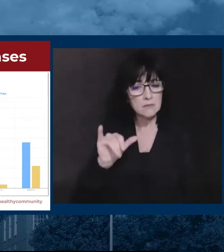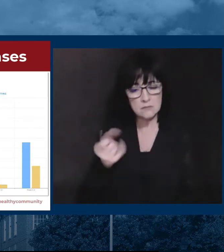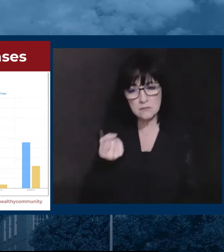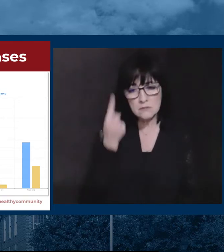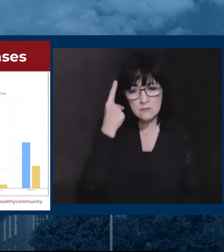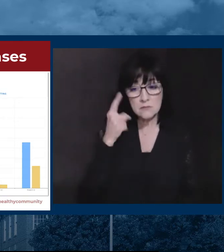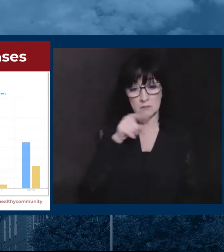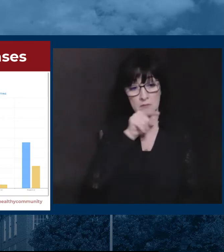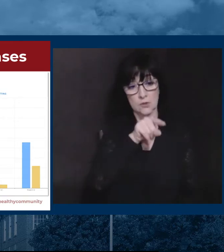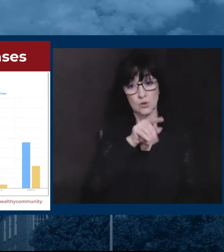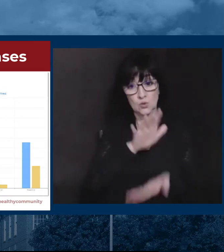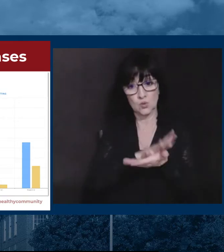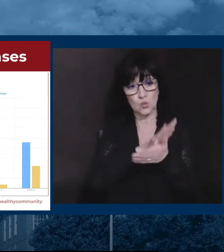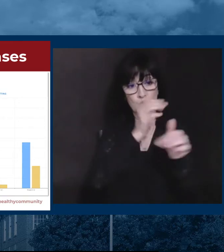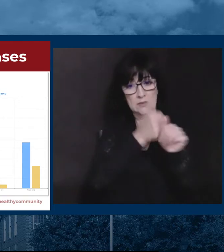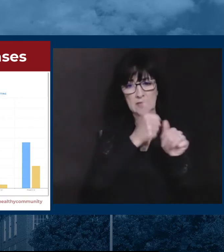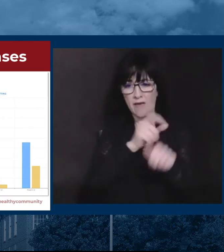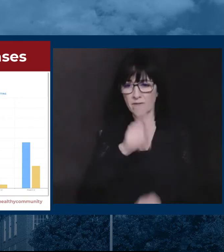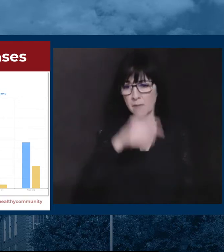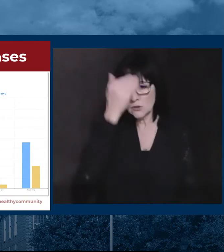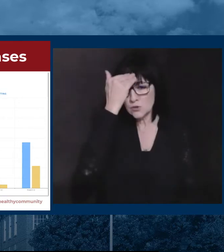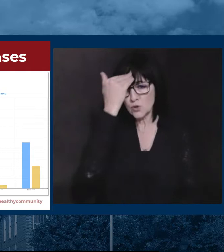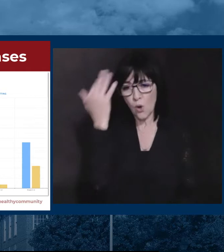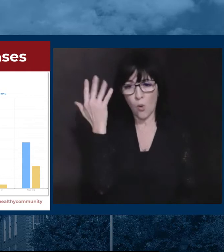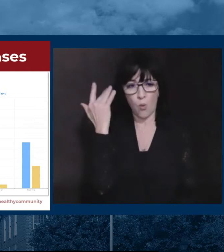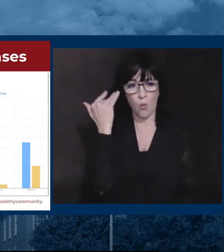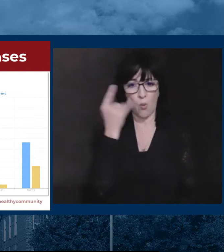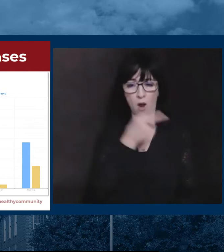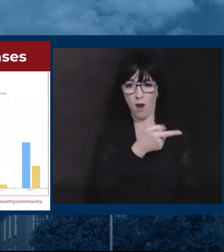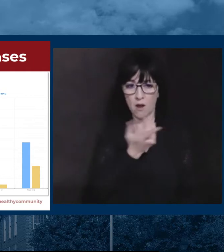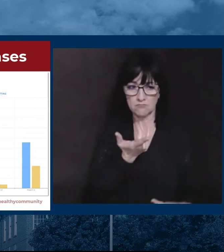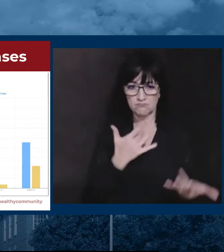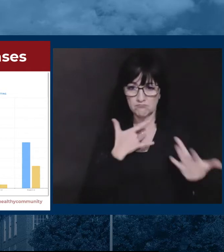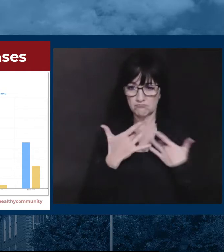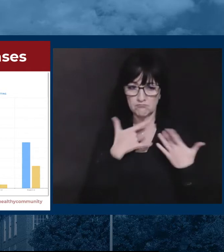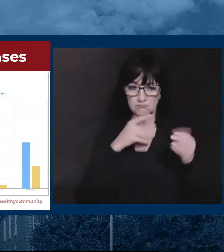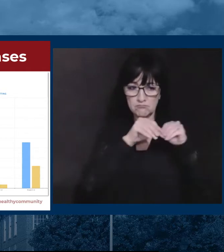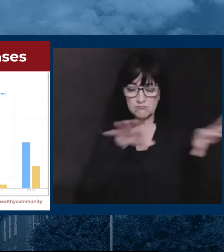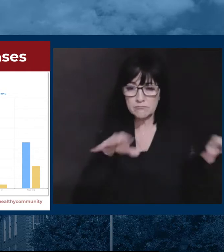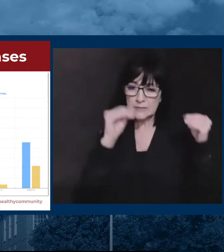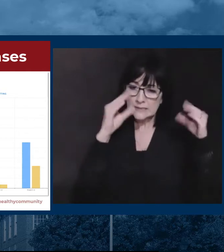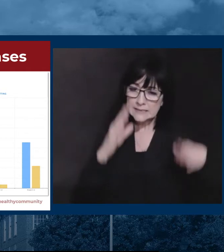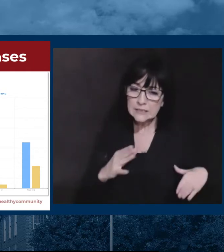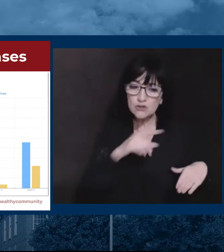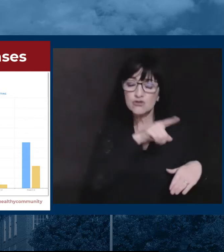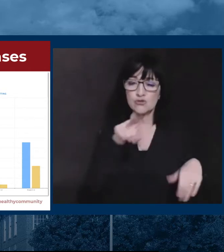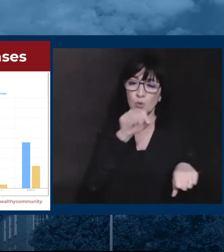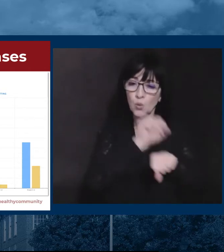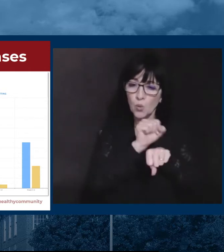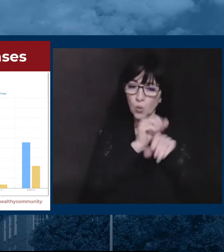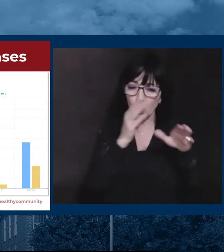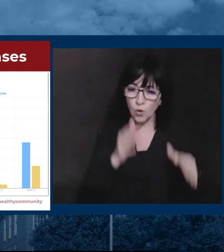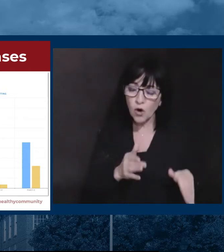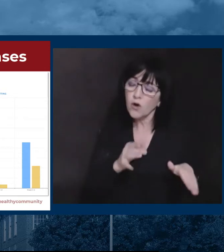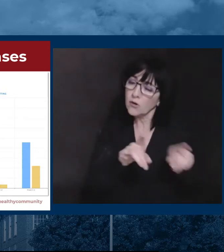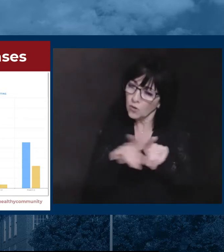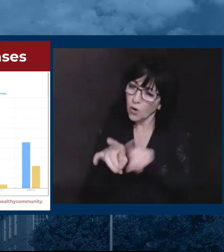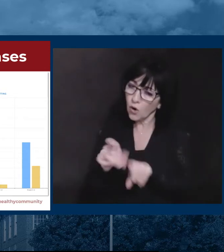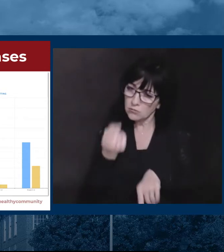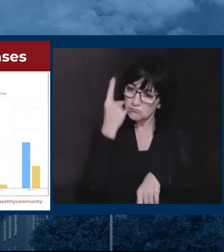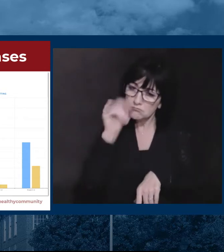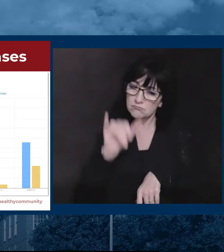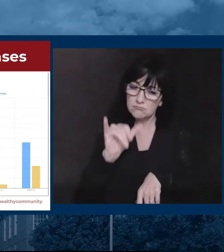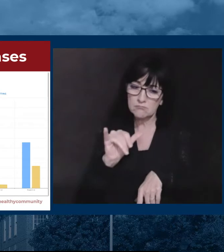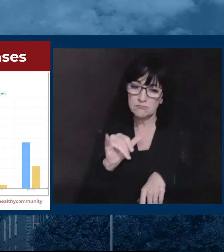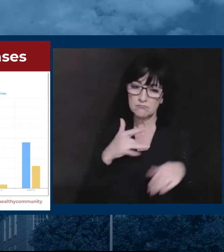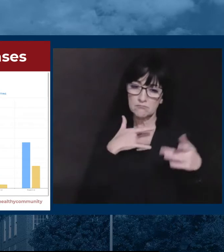So again, this piece of the dashboard shares this information statewide. And then on the next slide,